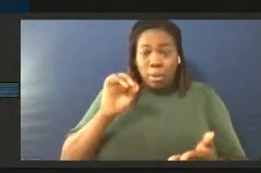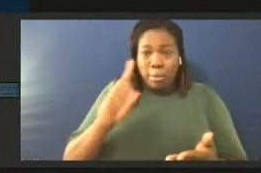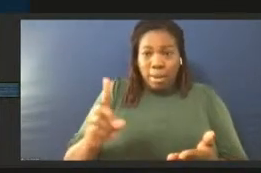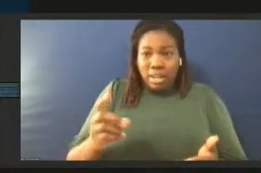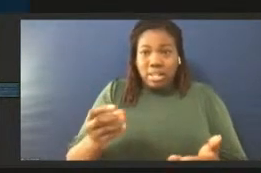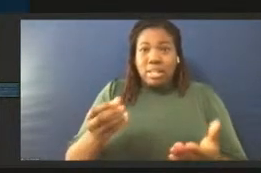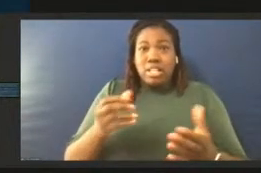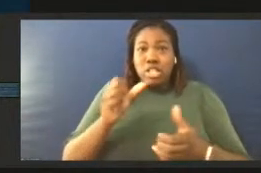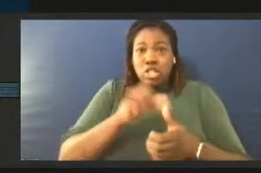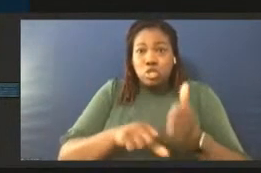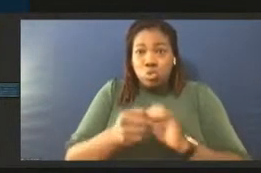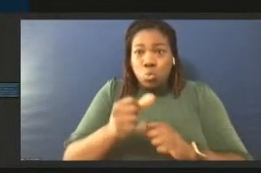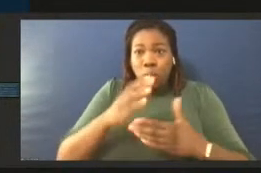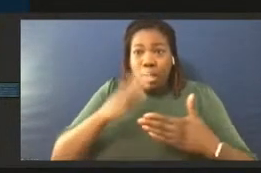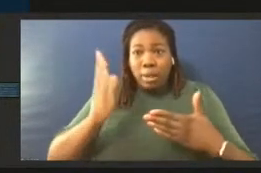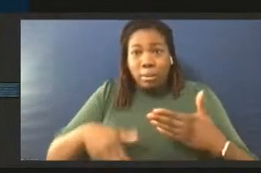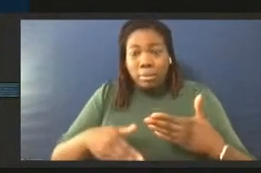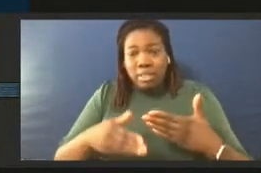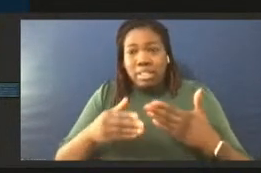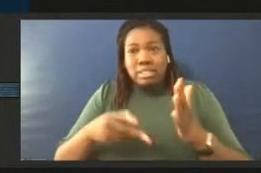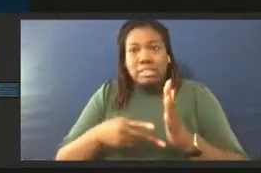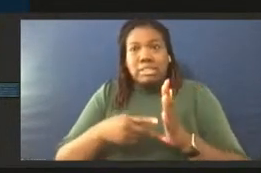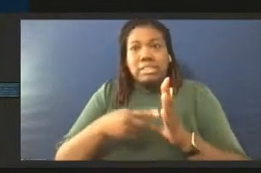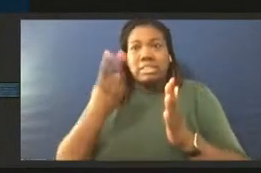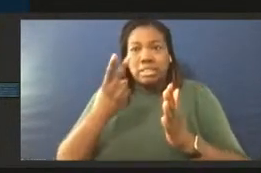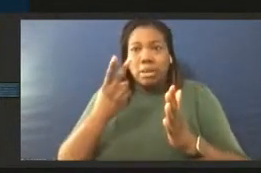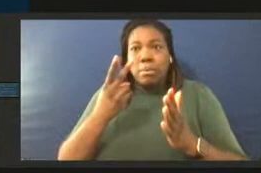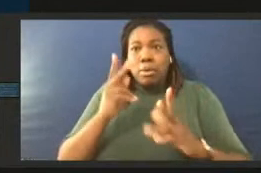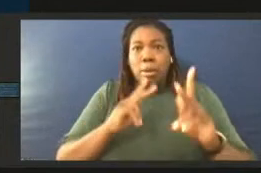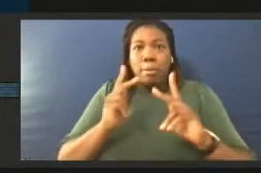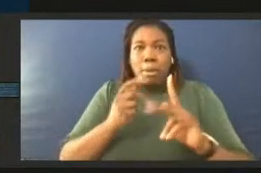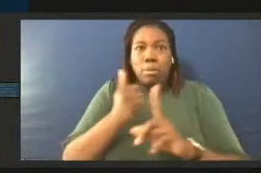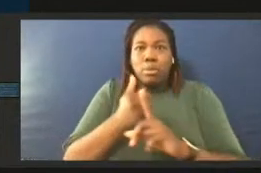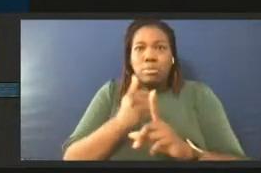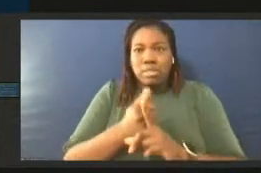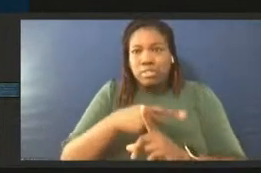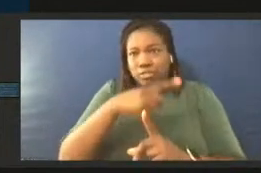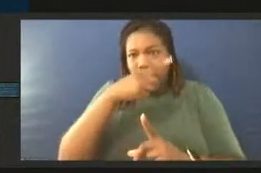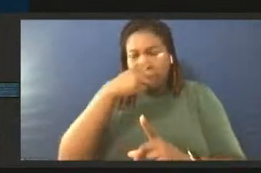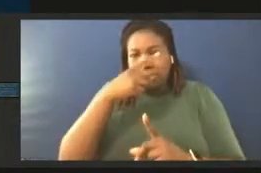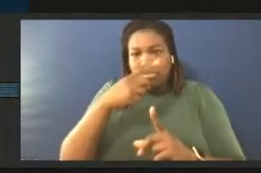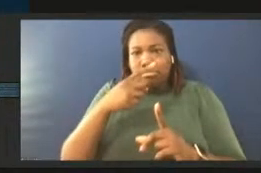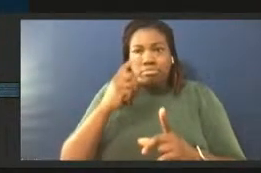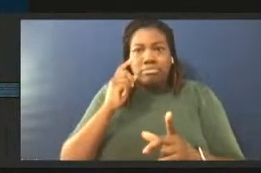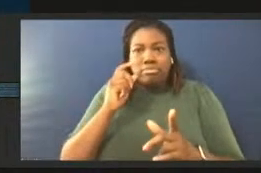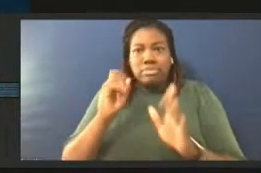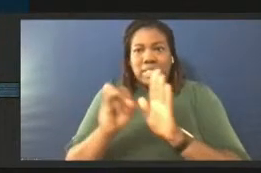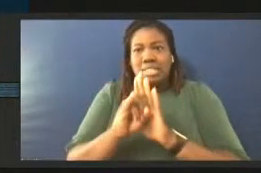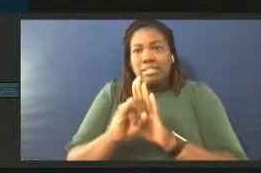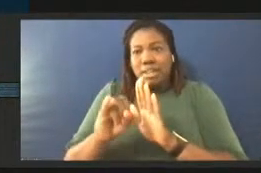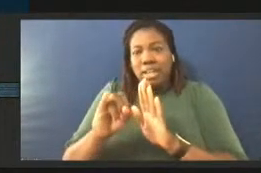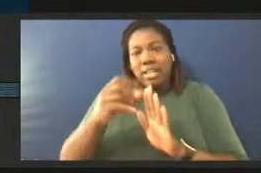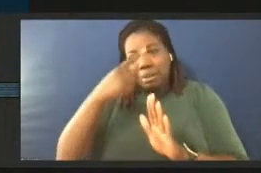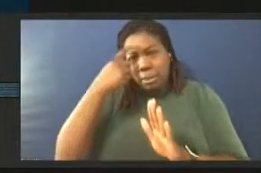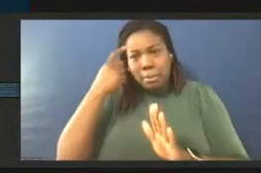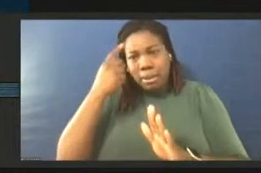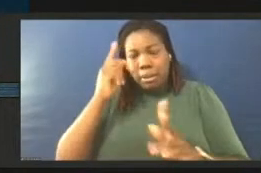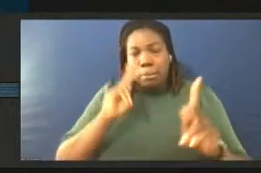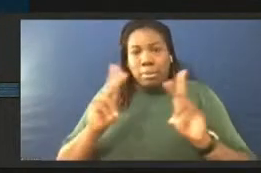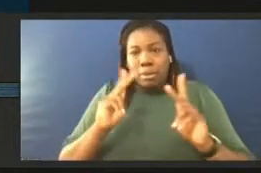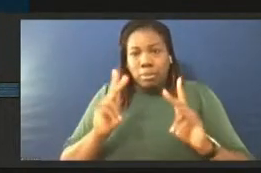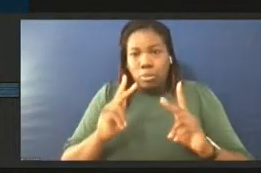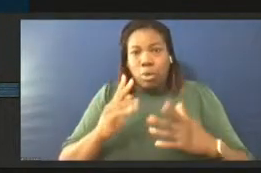suicides approximately doubled in residents who identified as Blacks, whereas completed suicides were